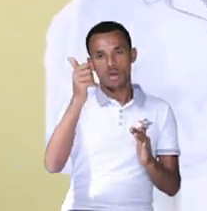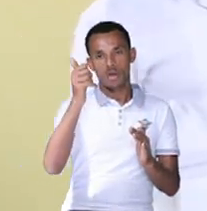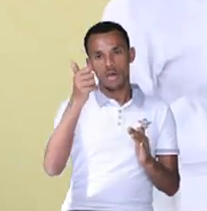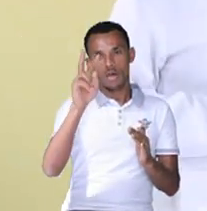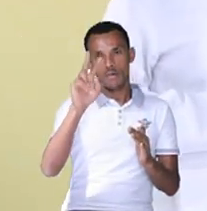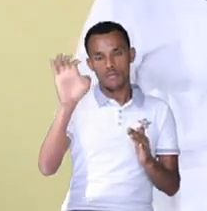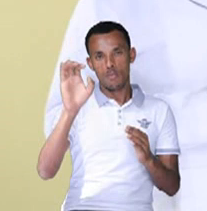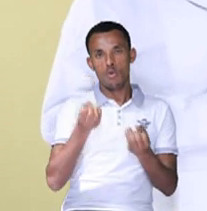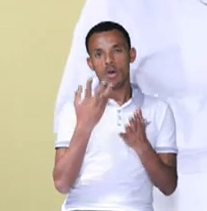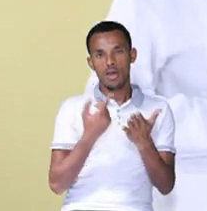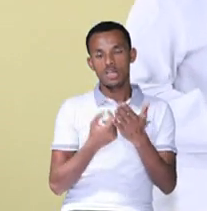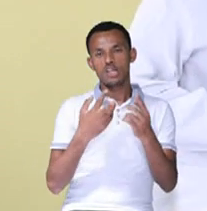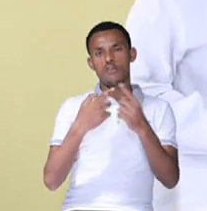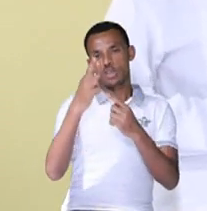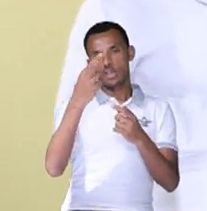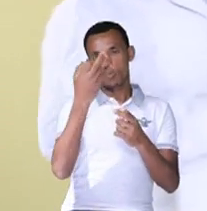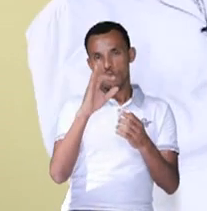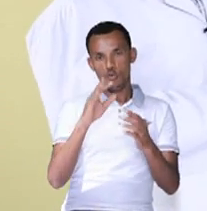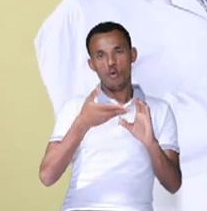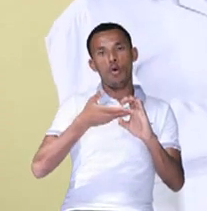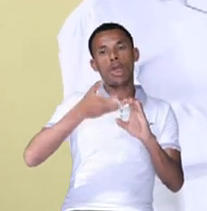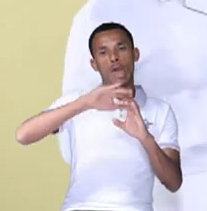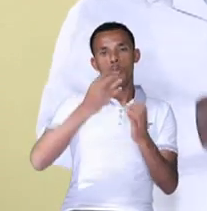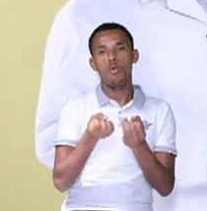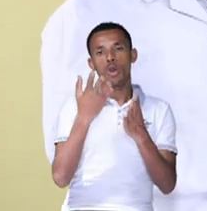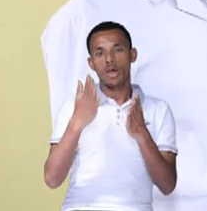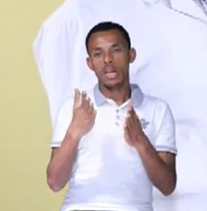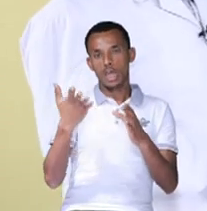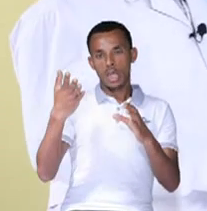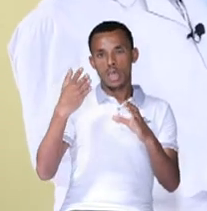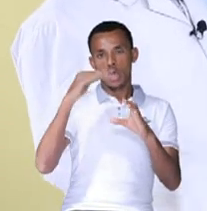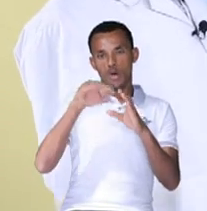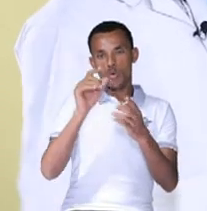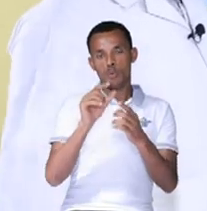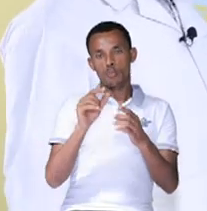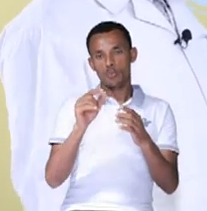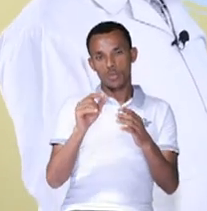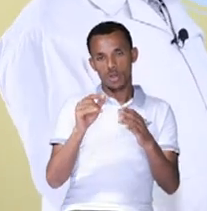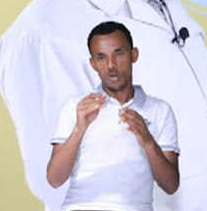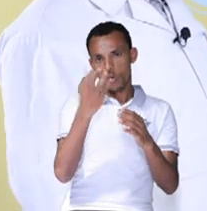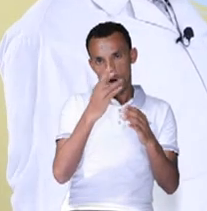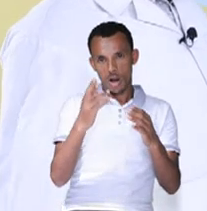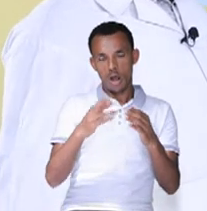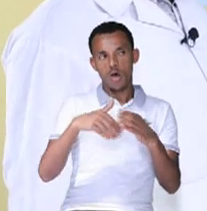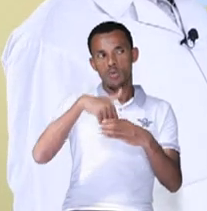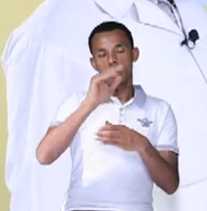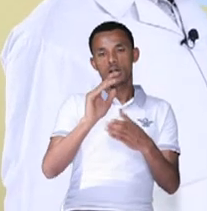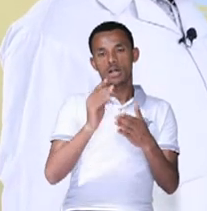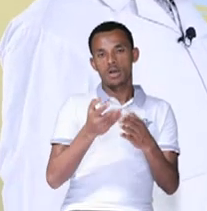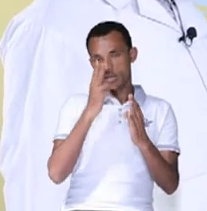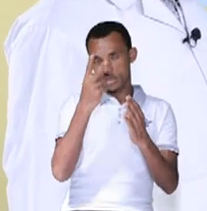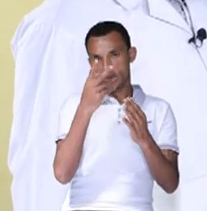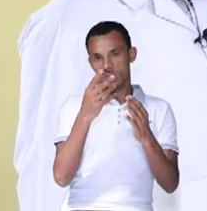polygon are inward as well as outward. So let you see on the practical